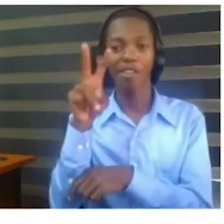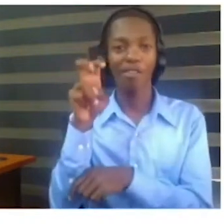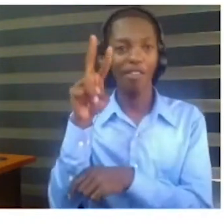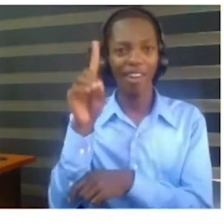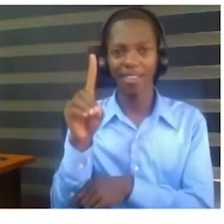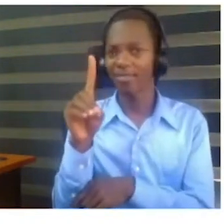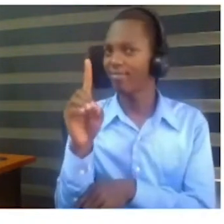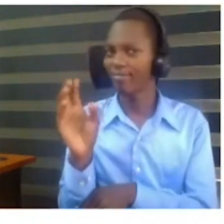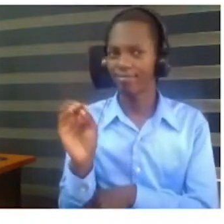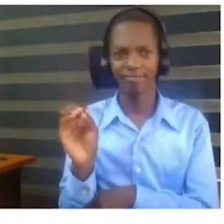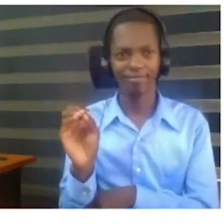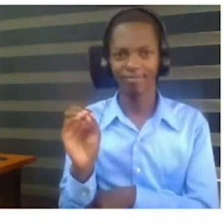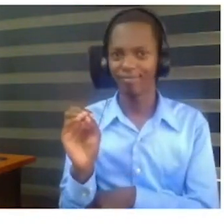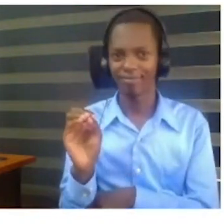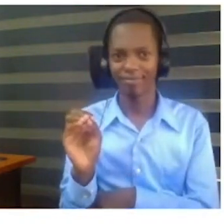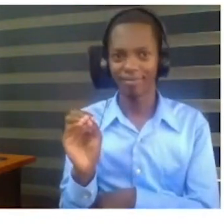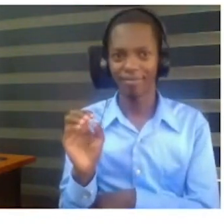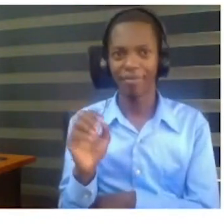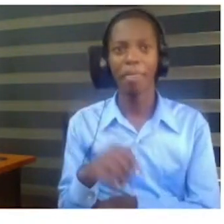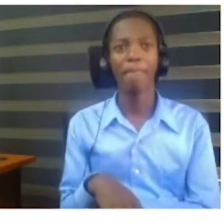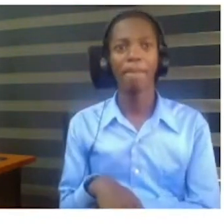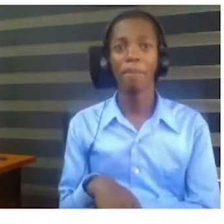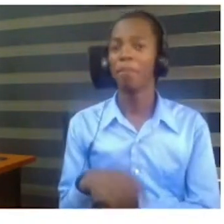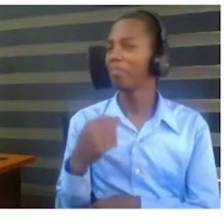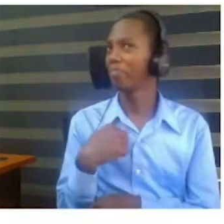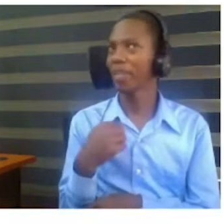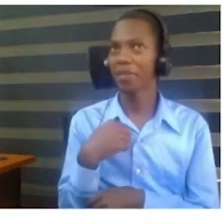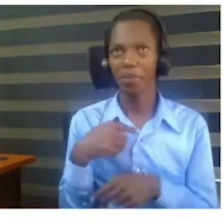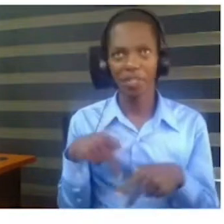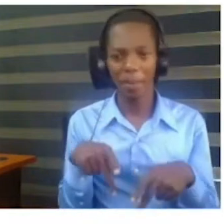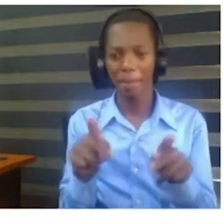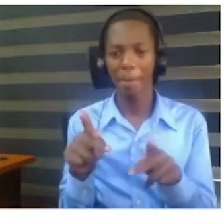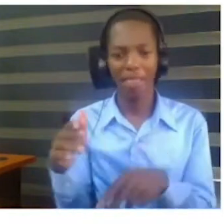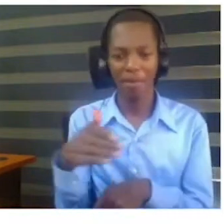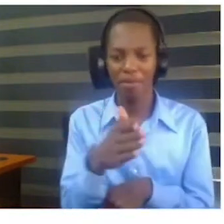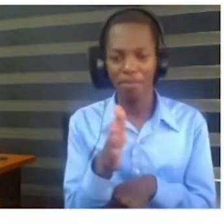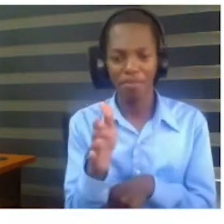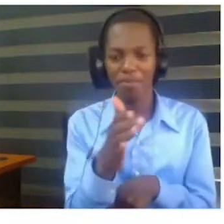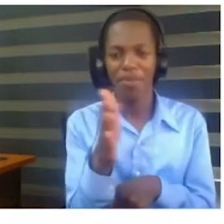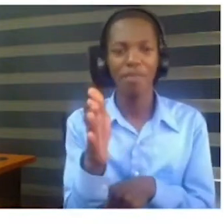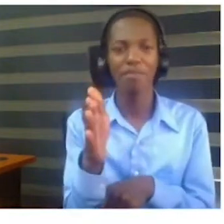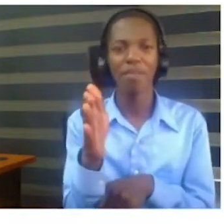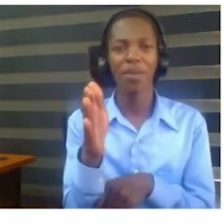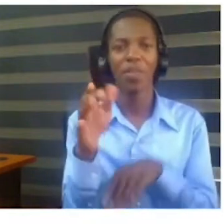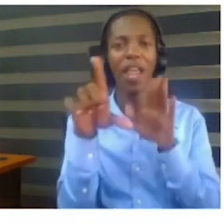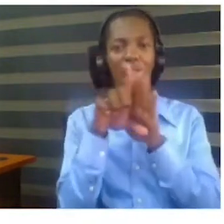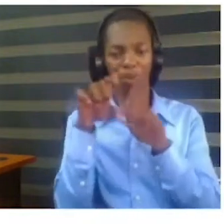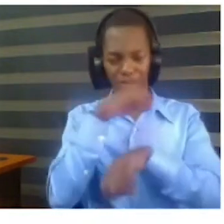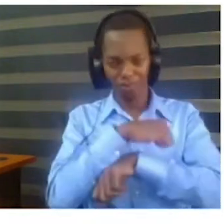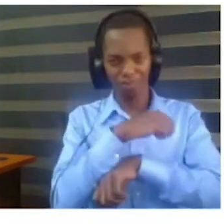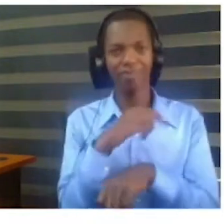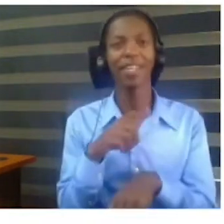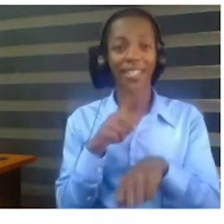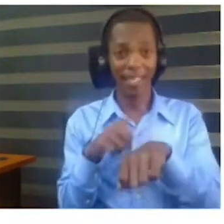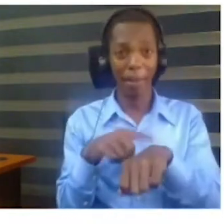It was a meandering path to Harvard Law School. When I was in college, the college did a really